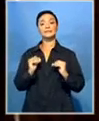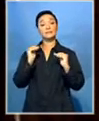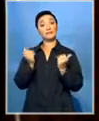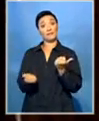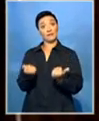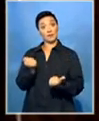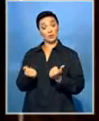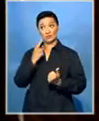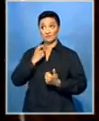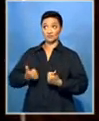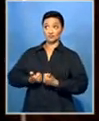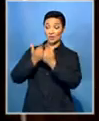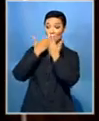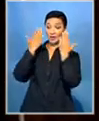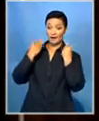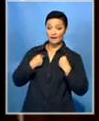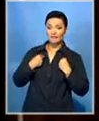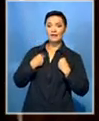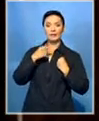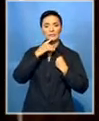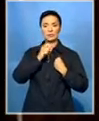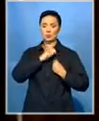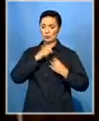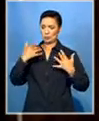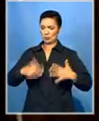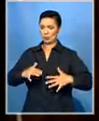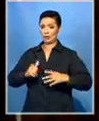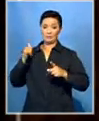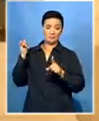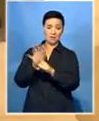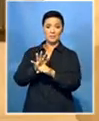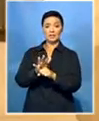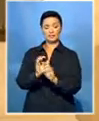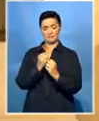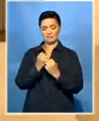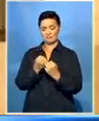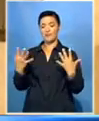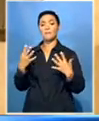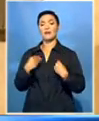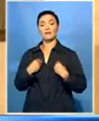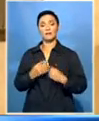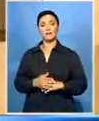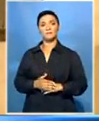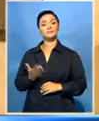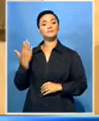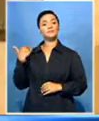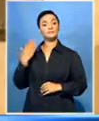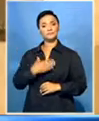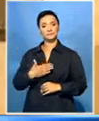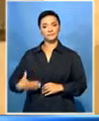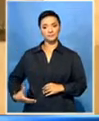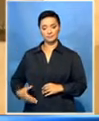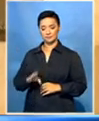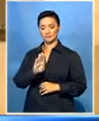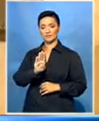ruling goes unchallenged, it has far-reaching implications for the country. President al-Bashir was in the country in his capacity